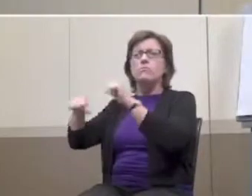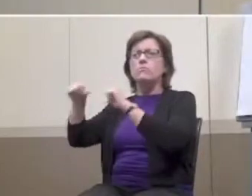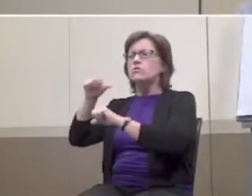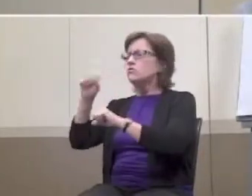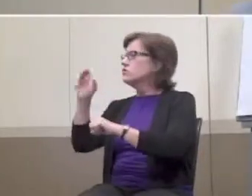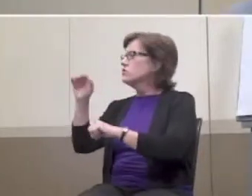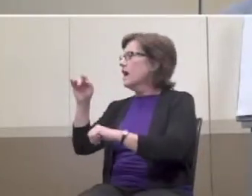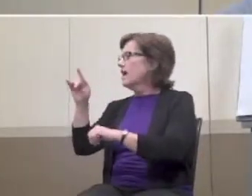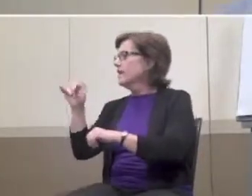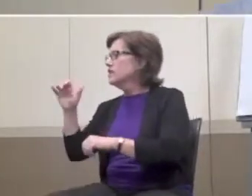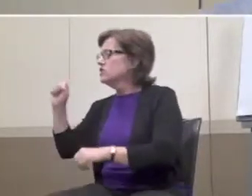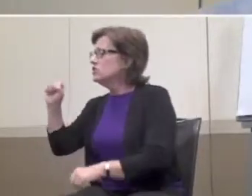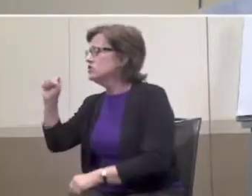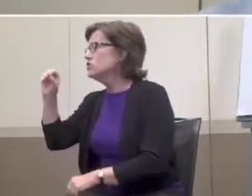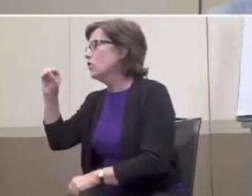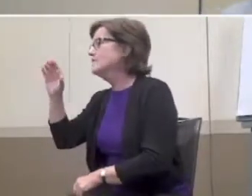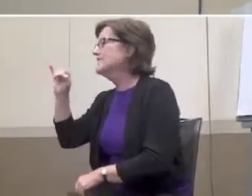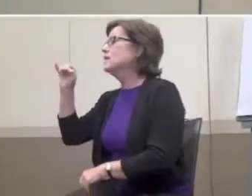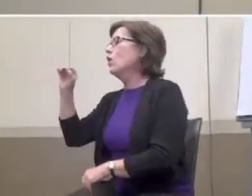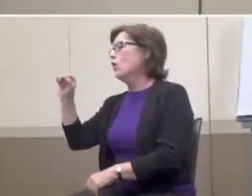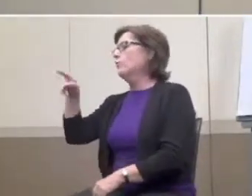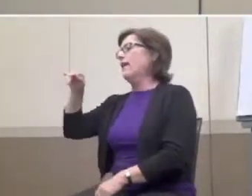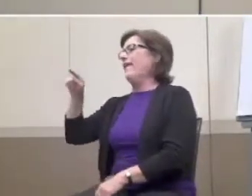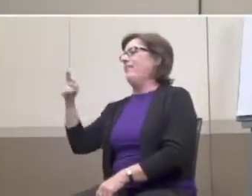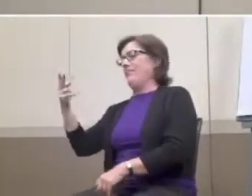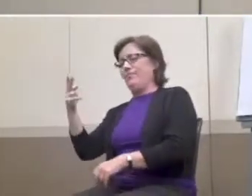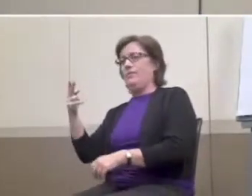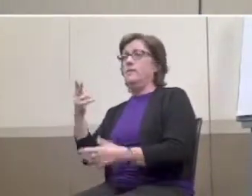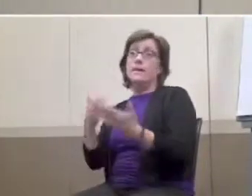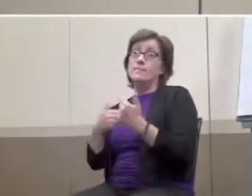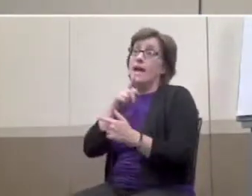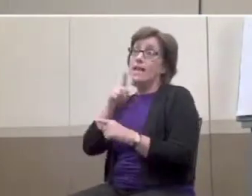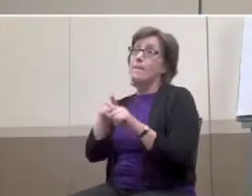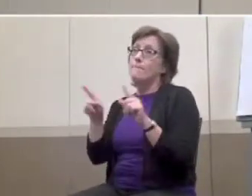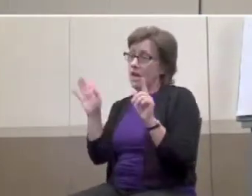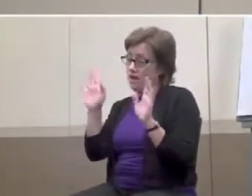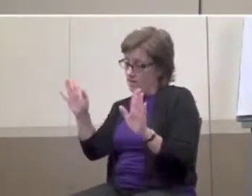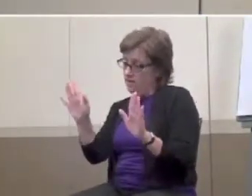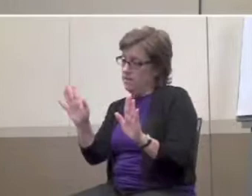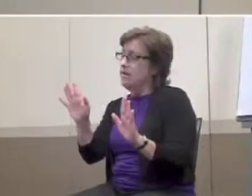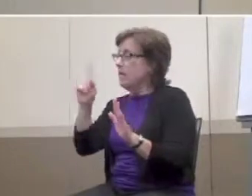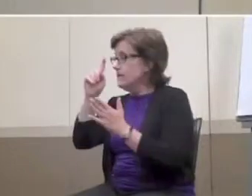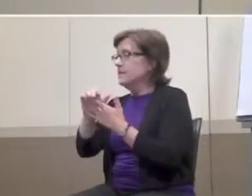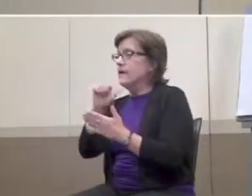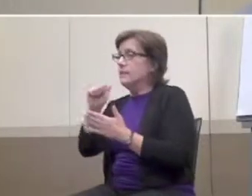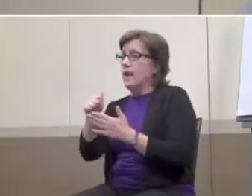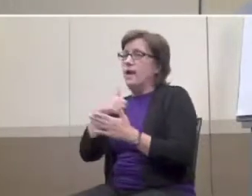am. But on the off chance that I'm not, let me explain why.